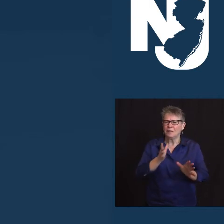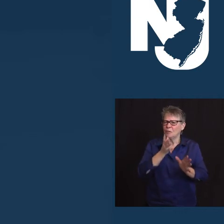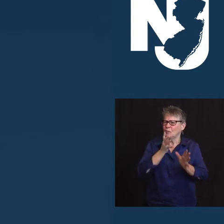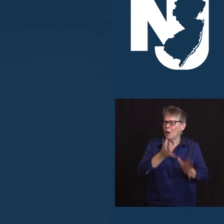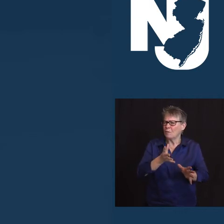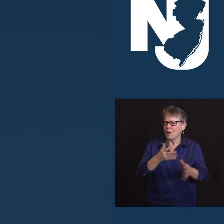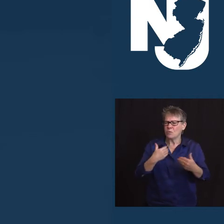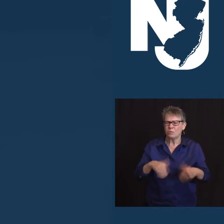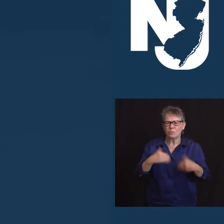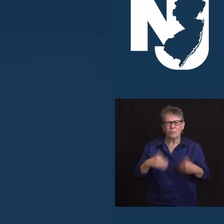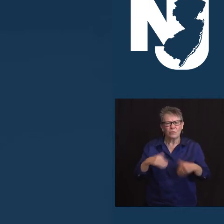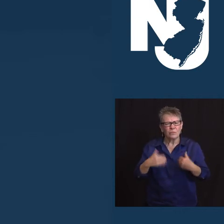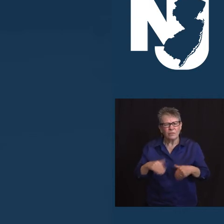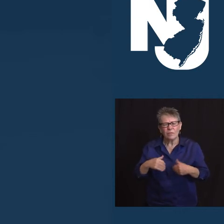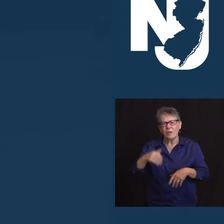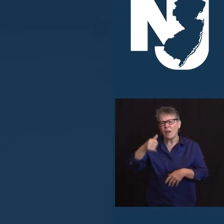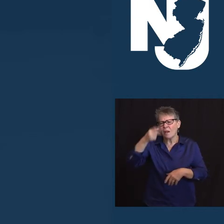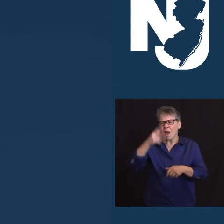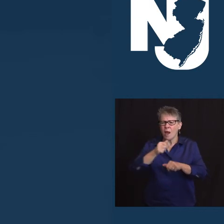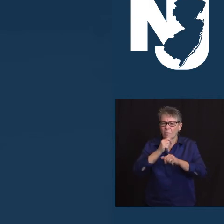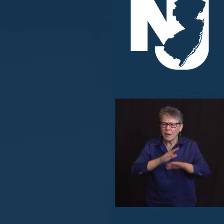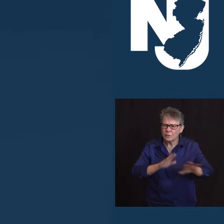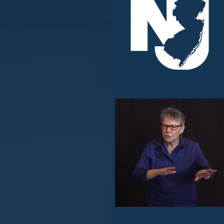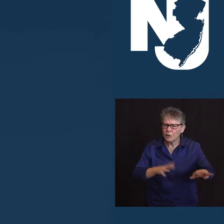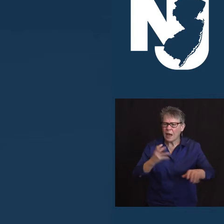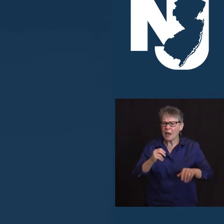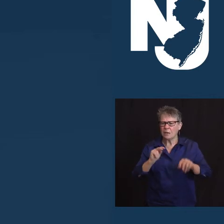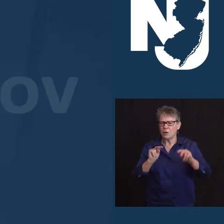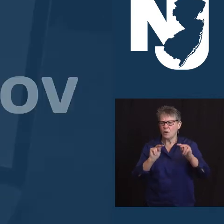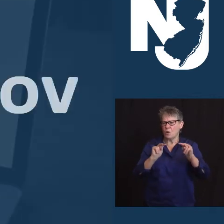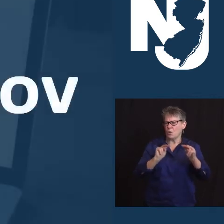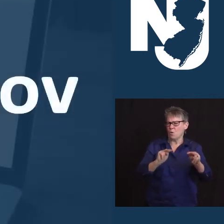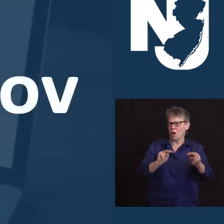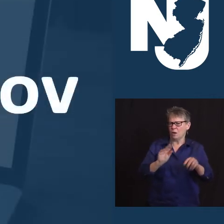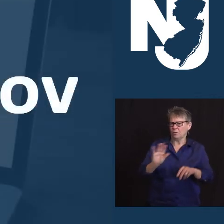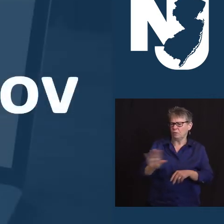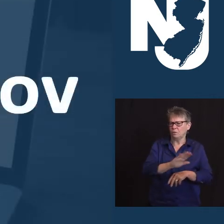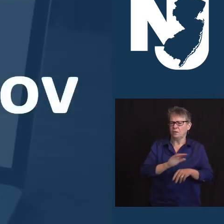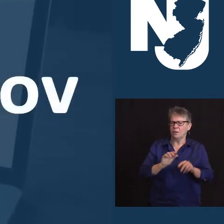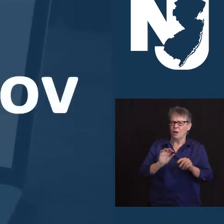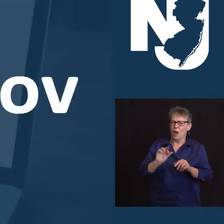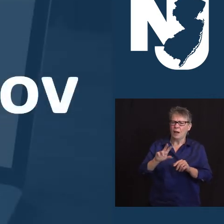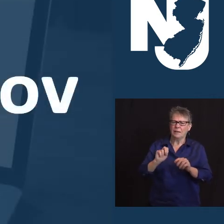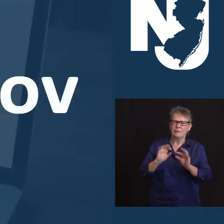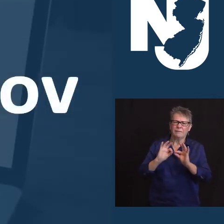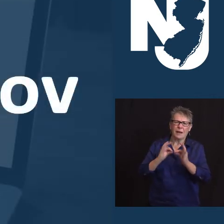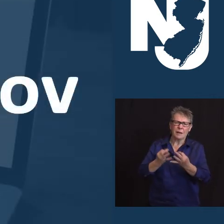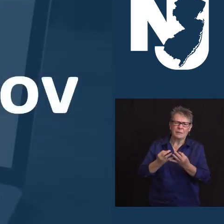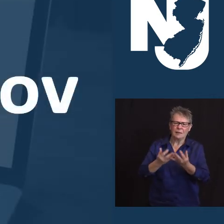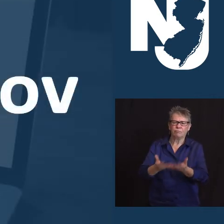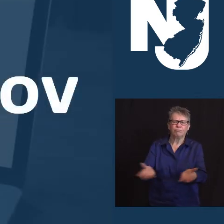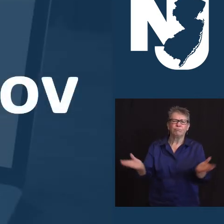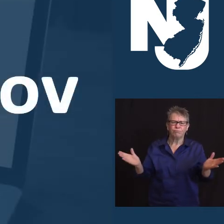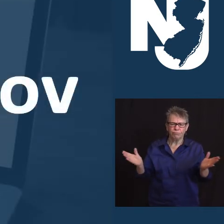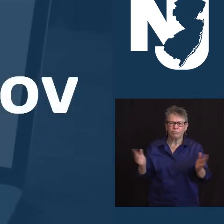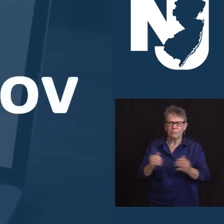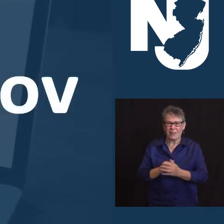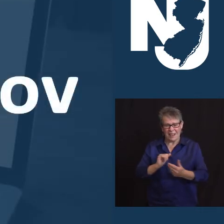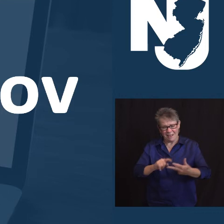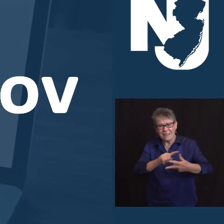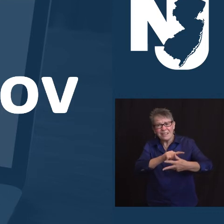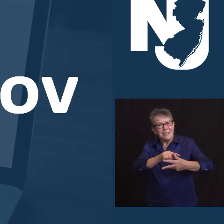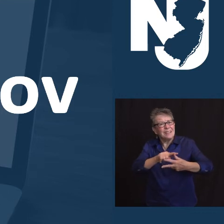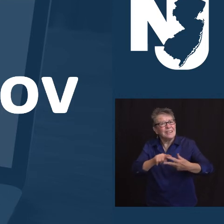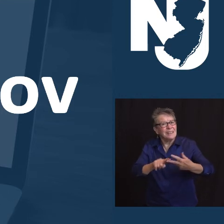watch over Pauline and all who loved her. For them and for all we've lost, by the way, as you may have read this morning,